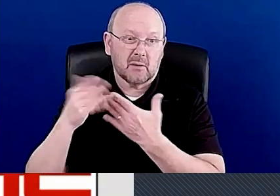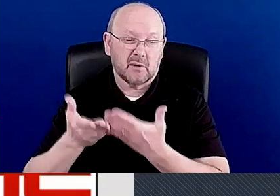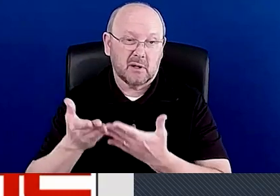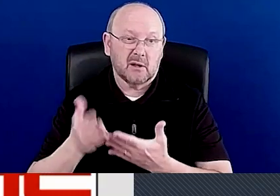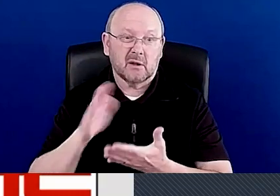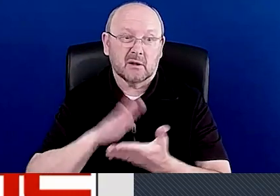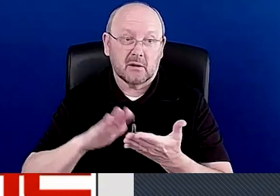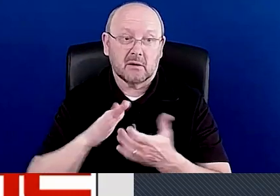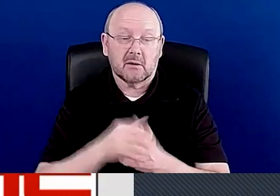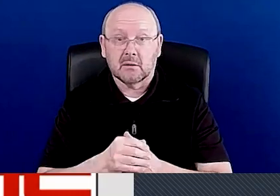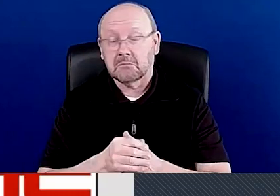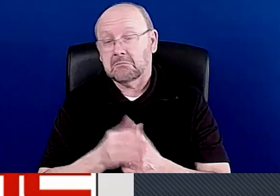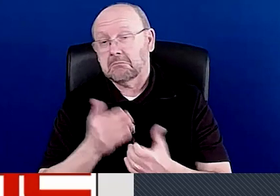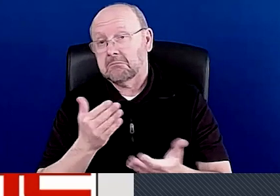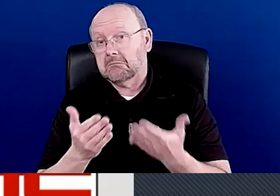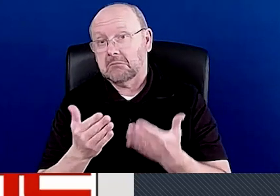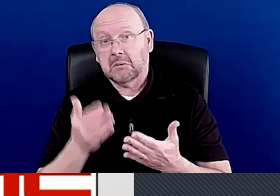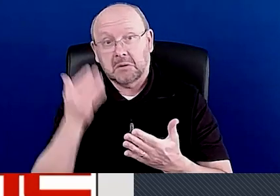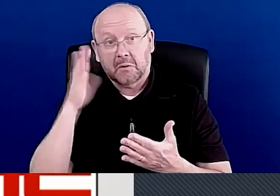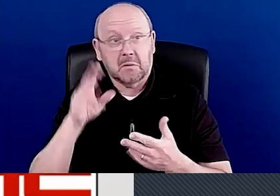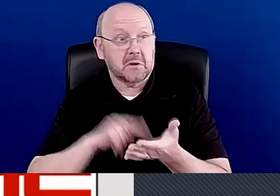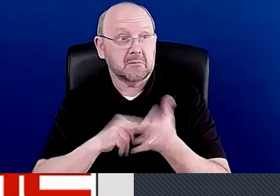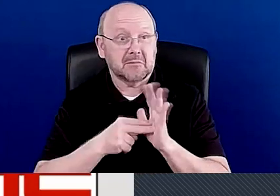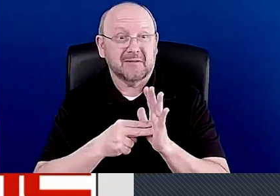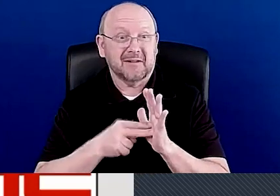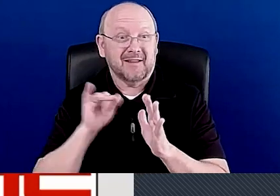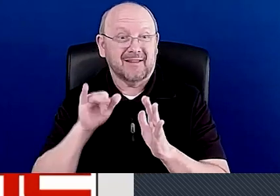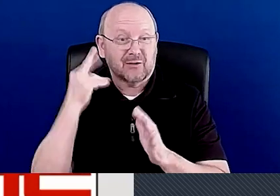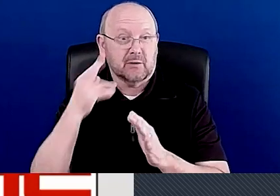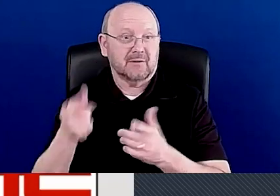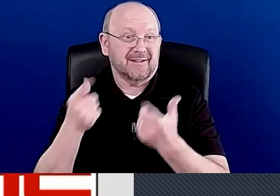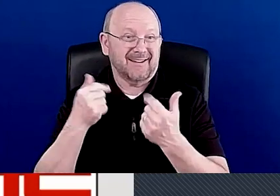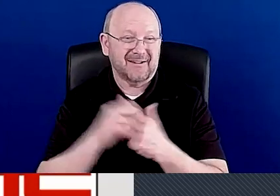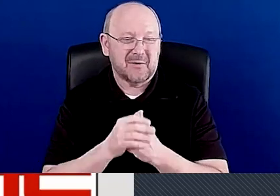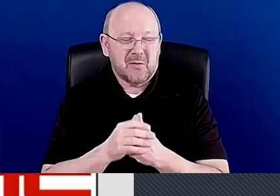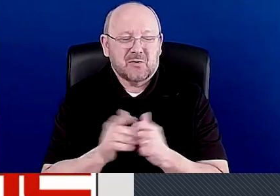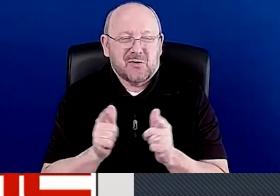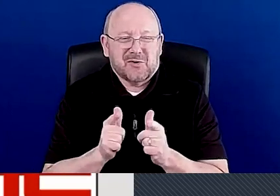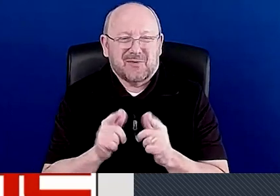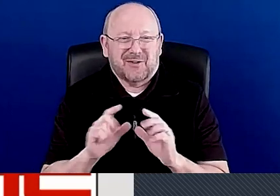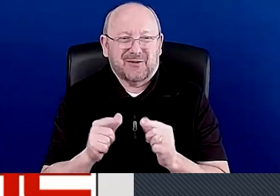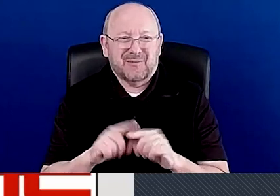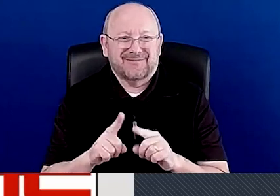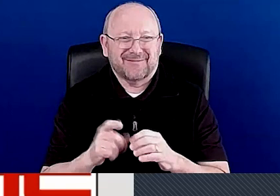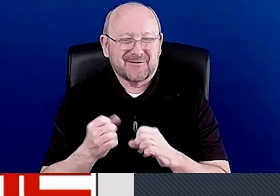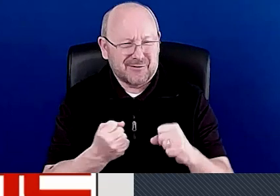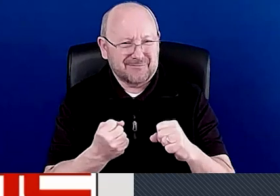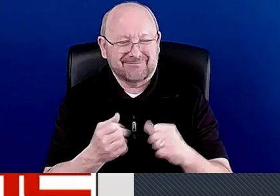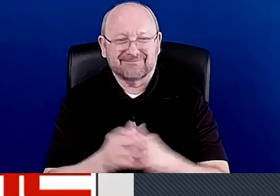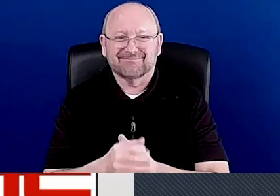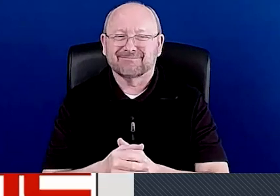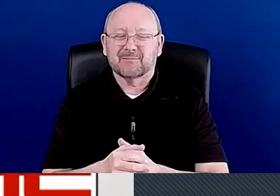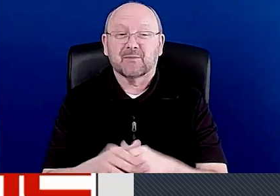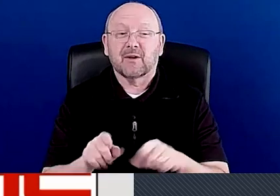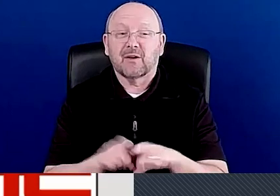many of you don't know what that is, and that's why you're here. We're small but mighty. And also with us today